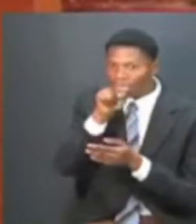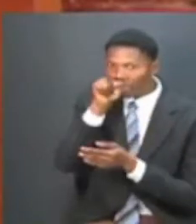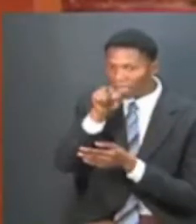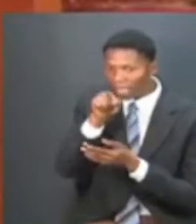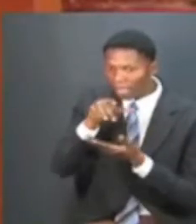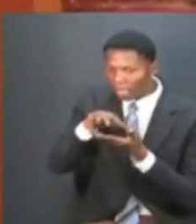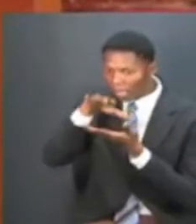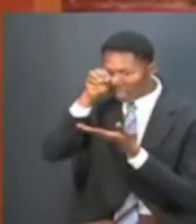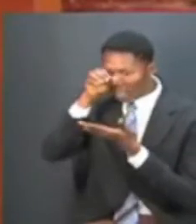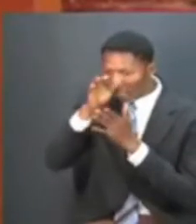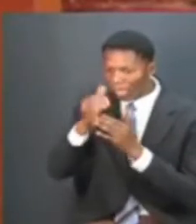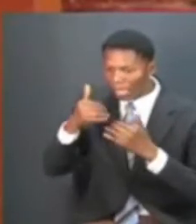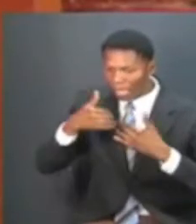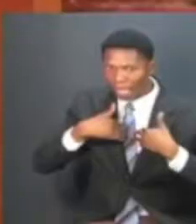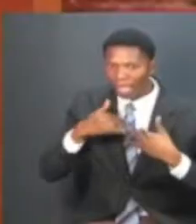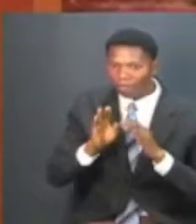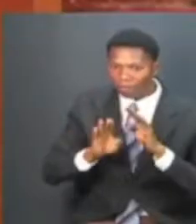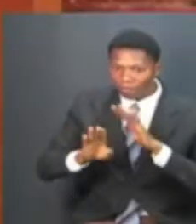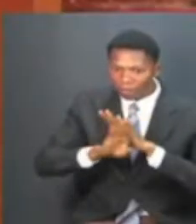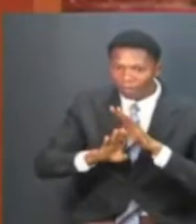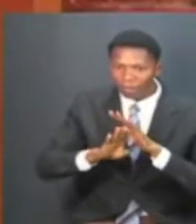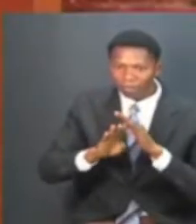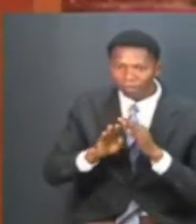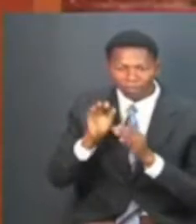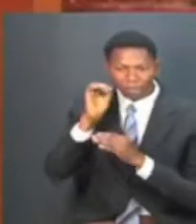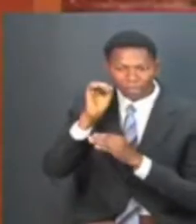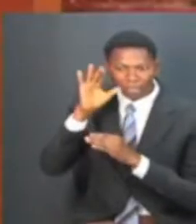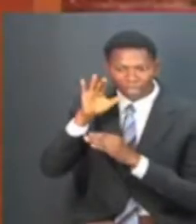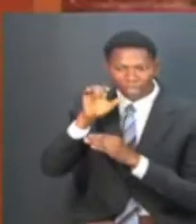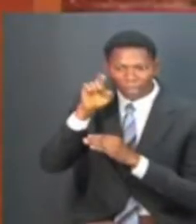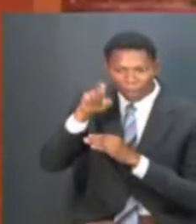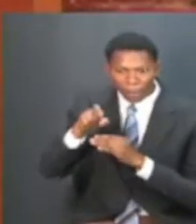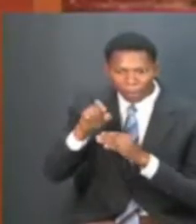basic level is able to do very well,